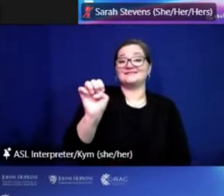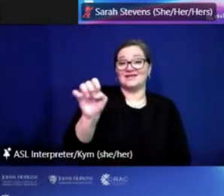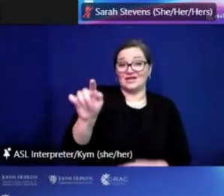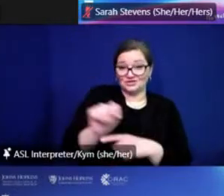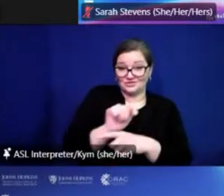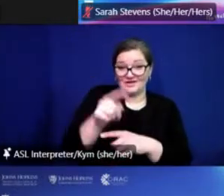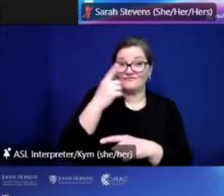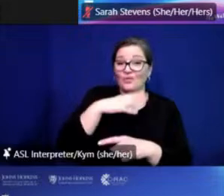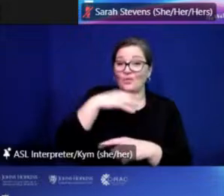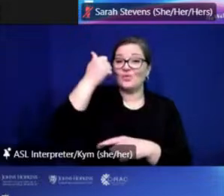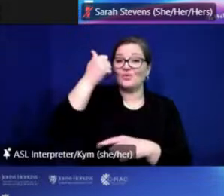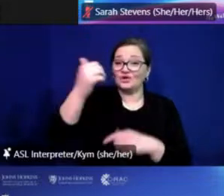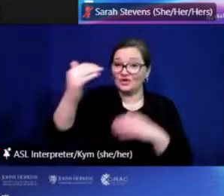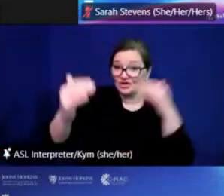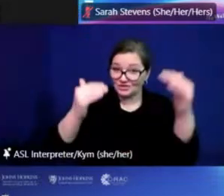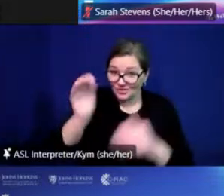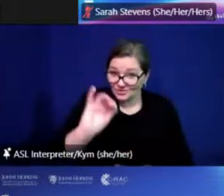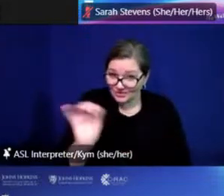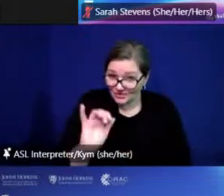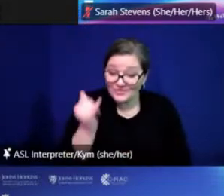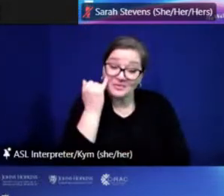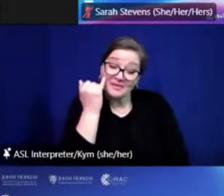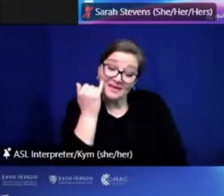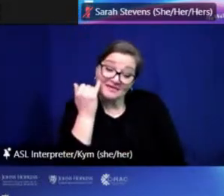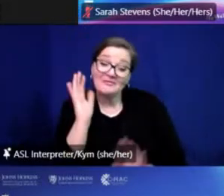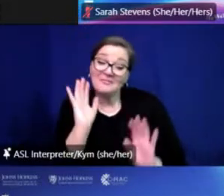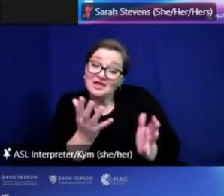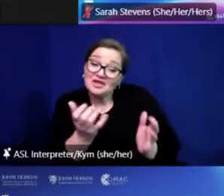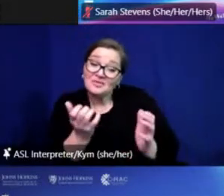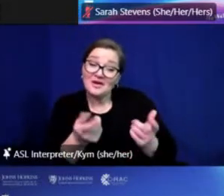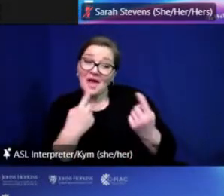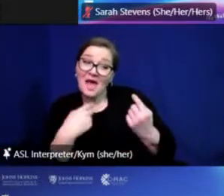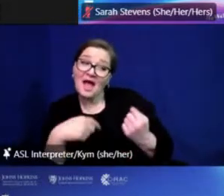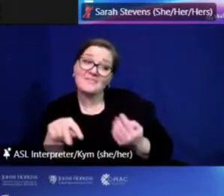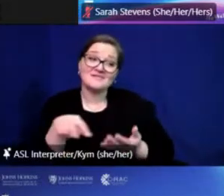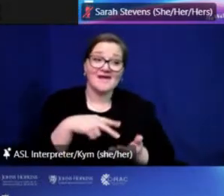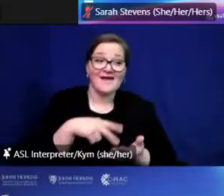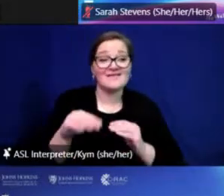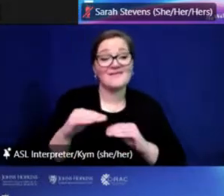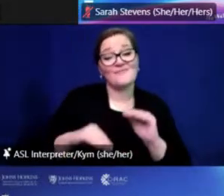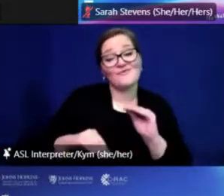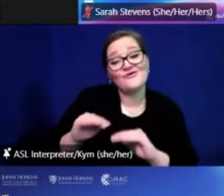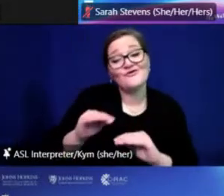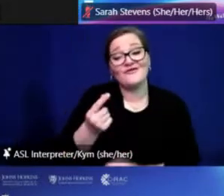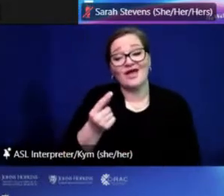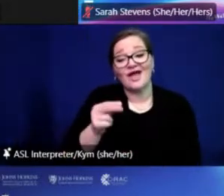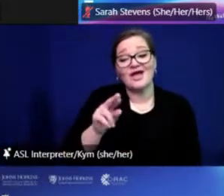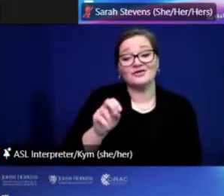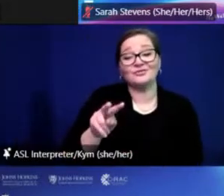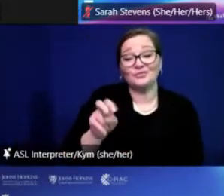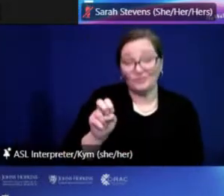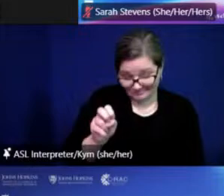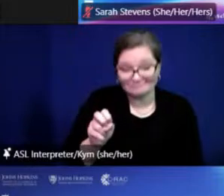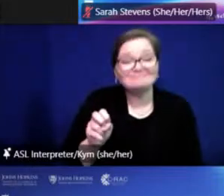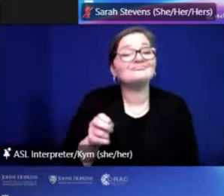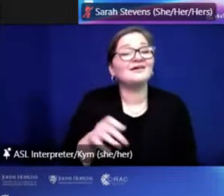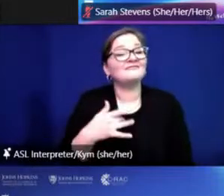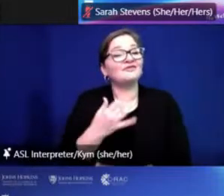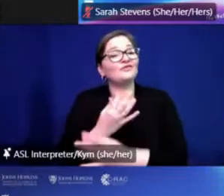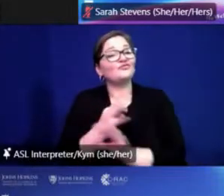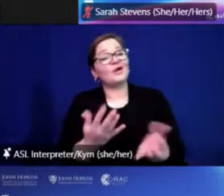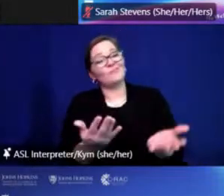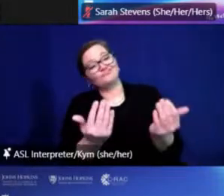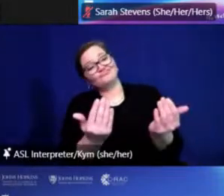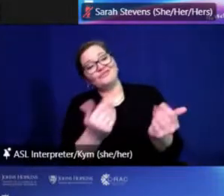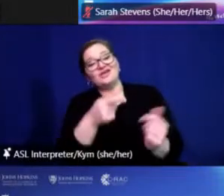So if you want to come out and get your move on and get your groove on, feel free to do so. She is a